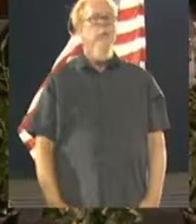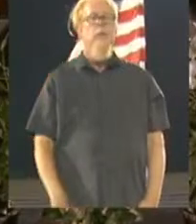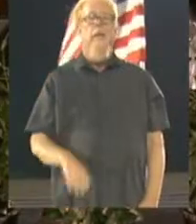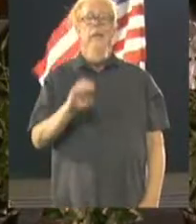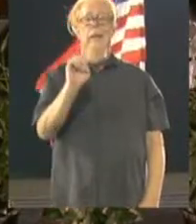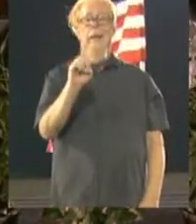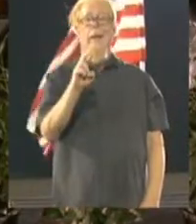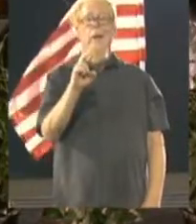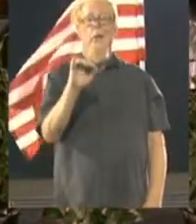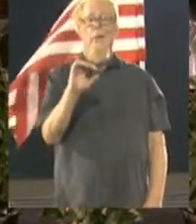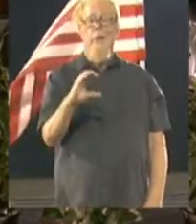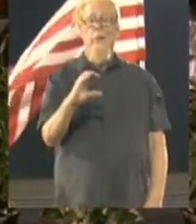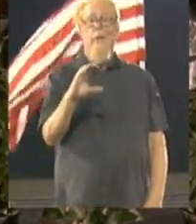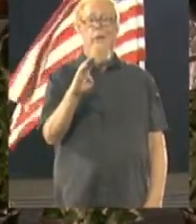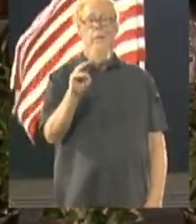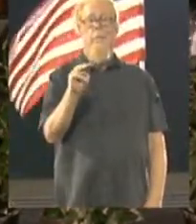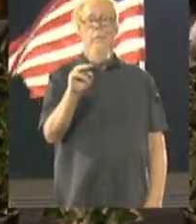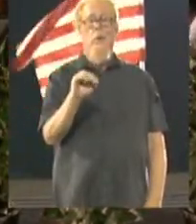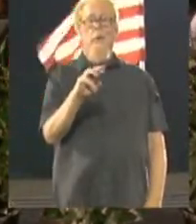Eric Martinez.